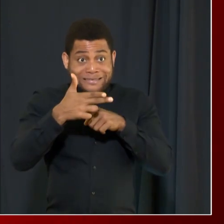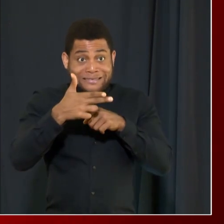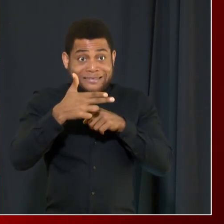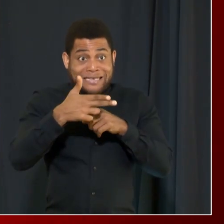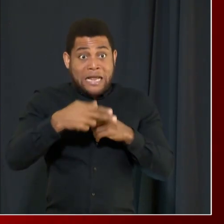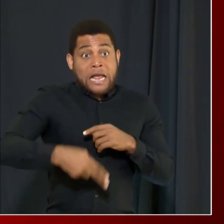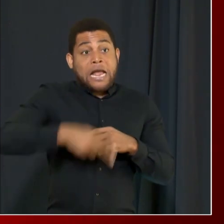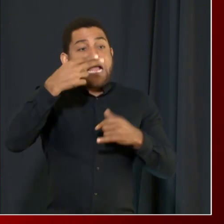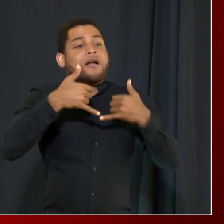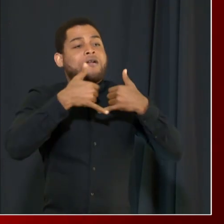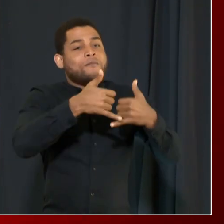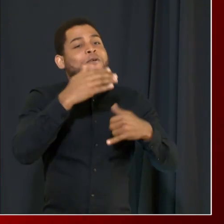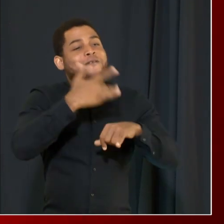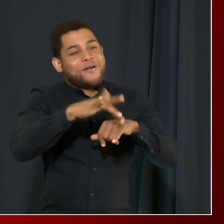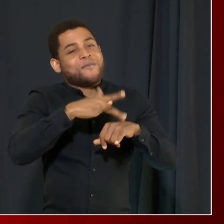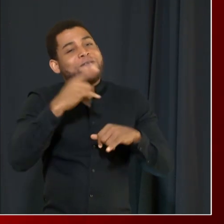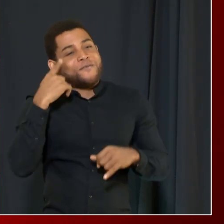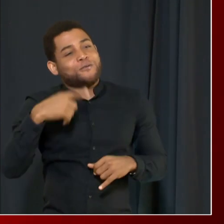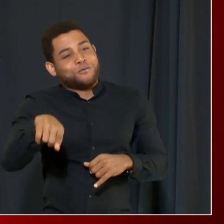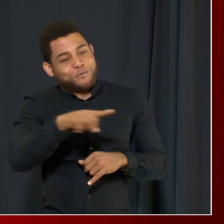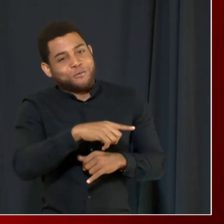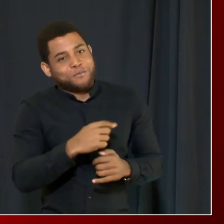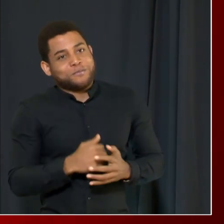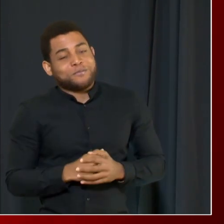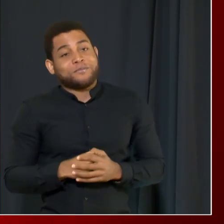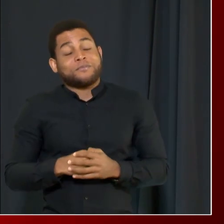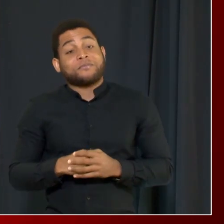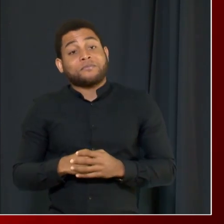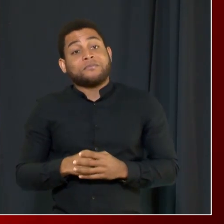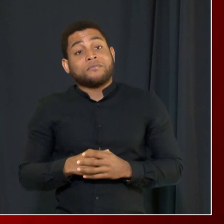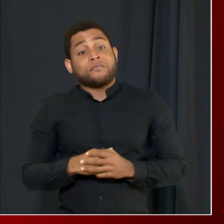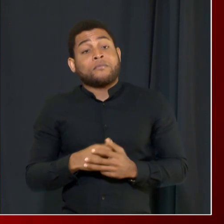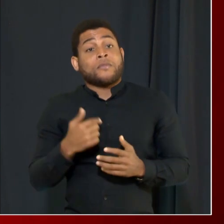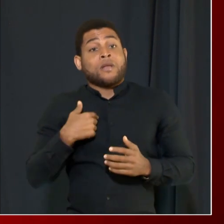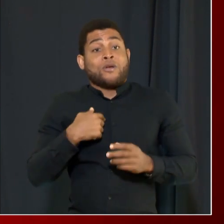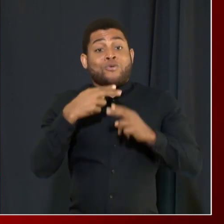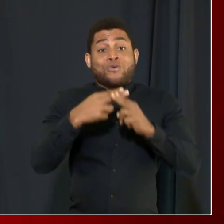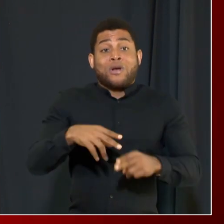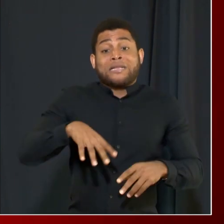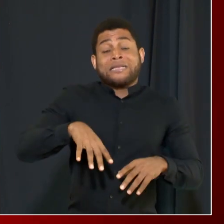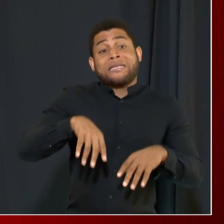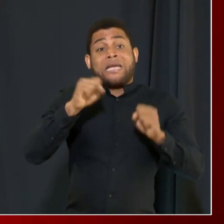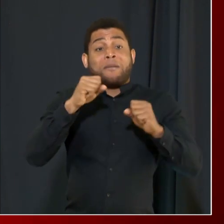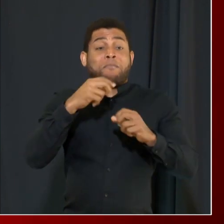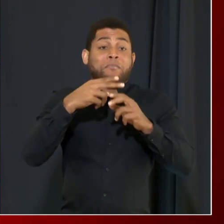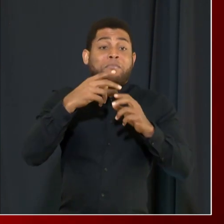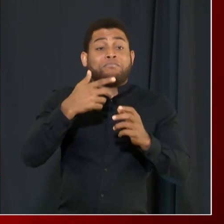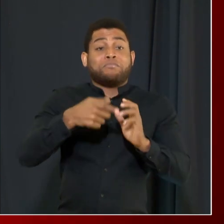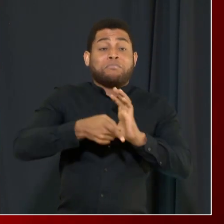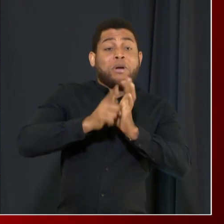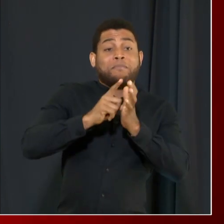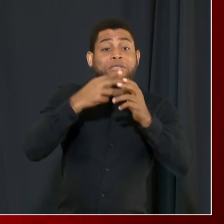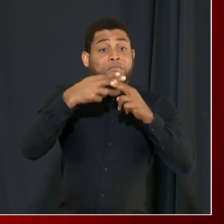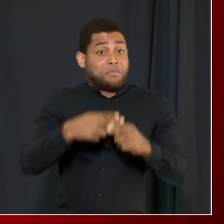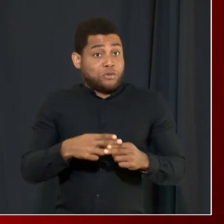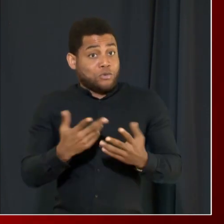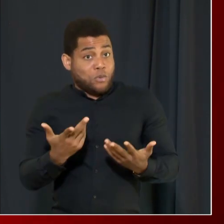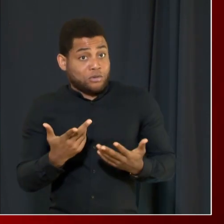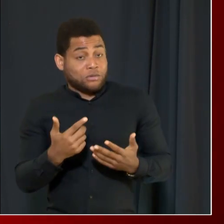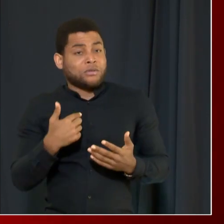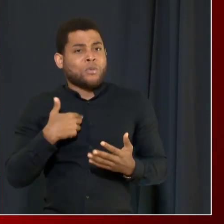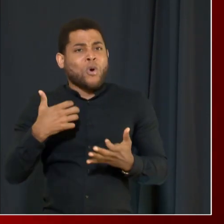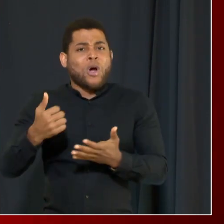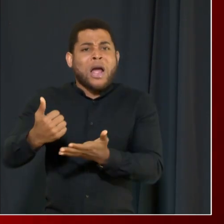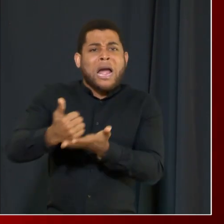is available. I'll take a moment to mention that we also want you to help us by getting a private